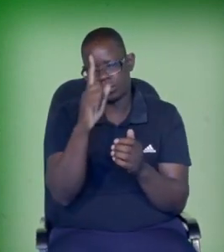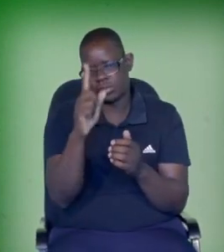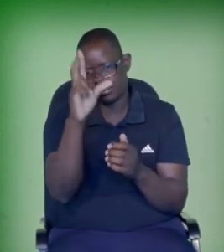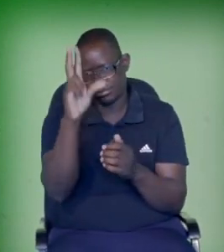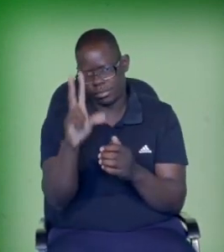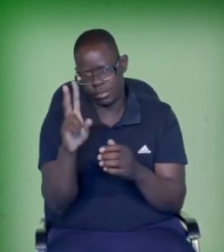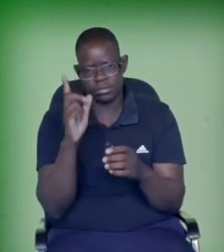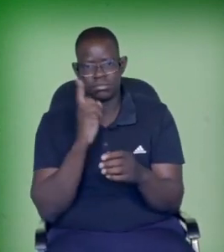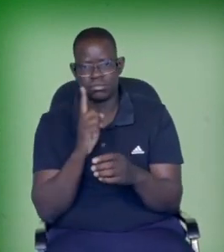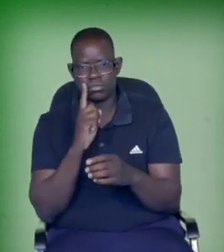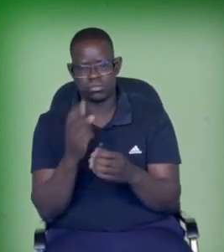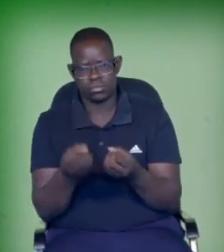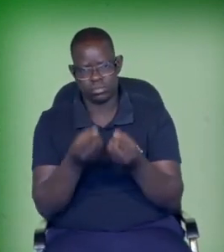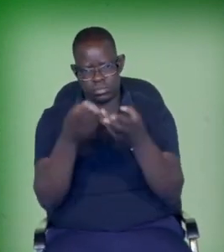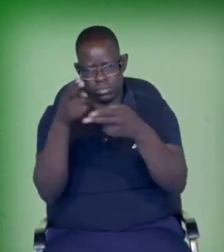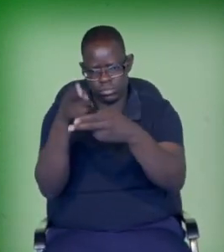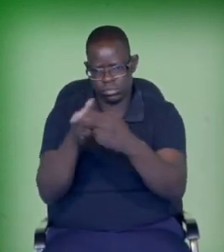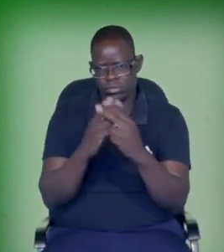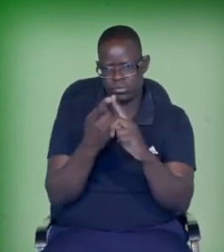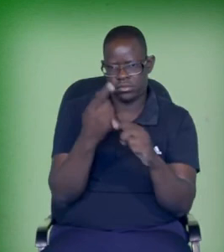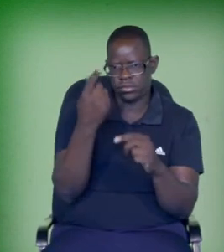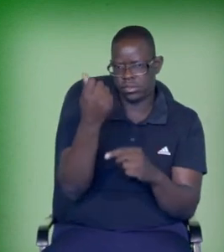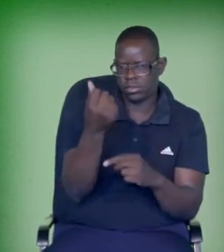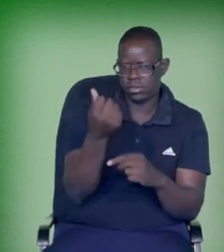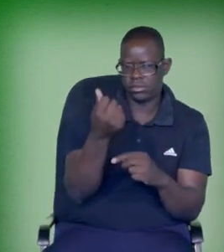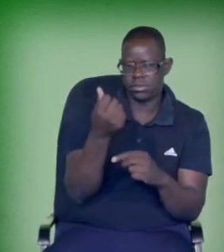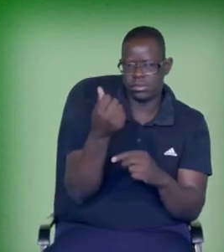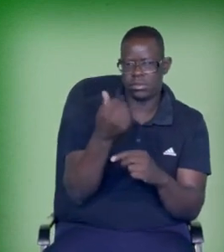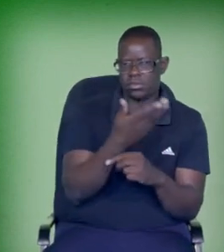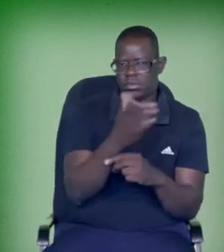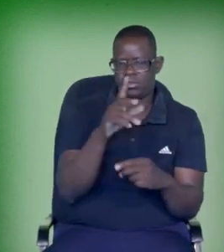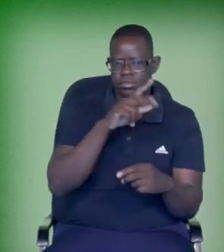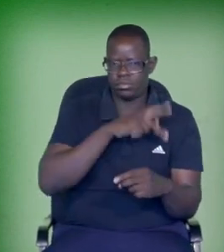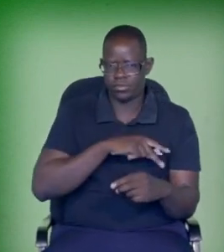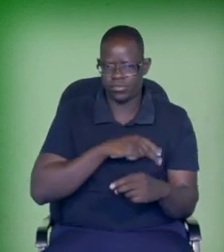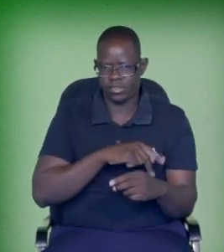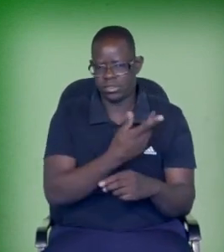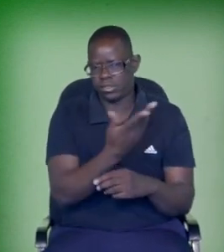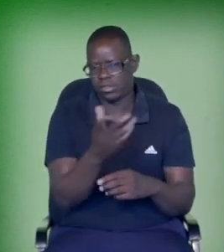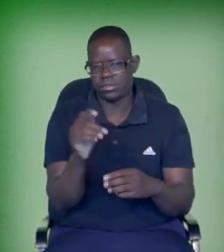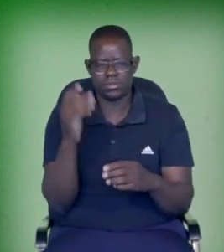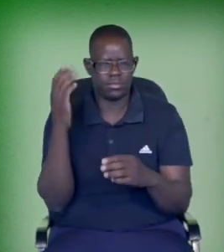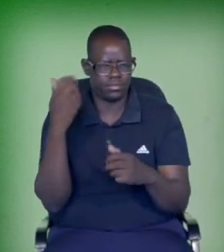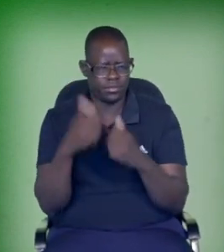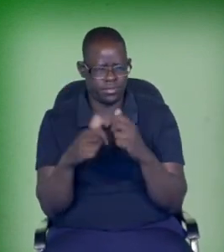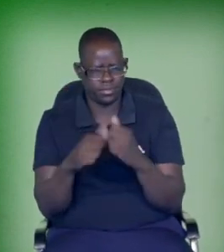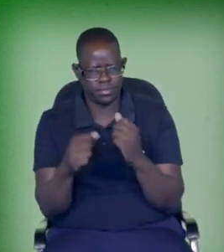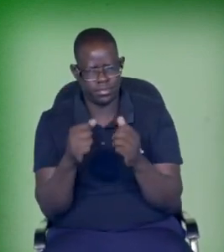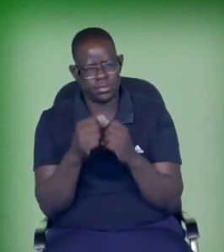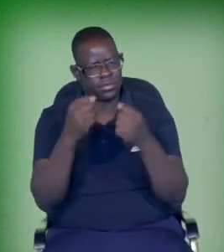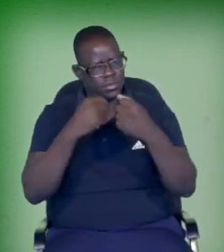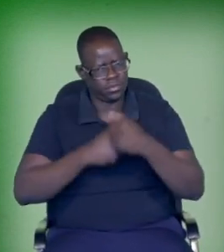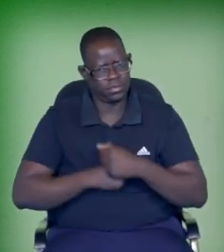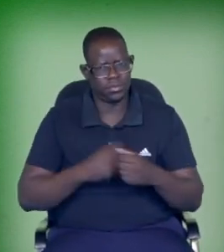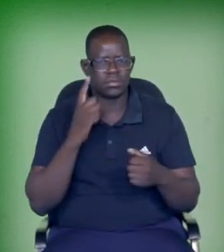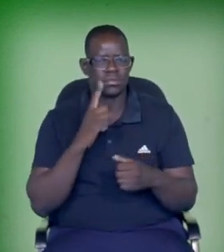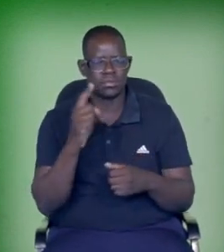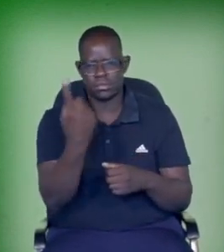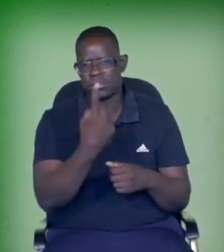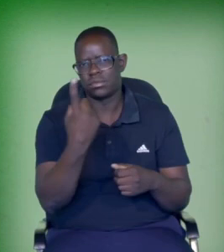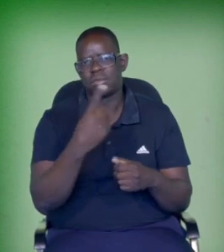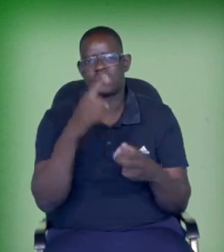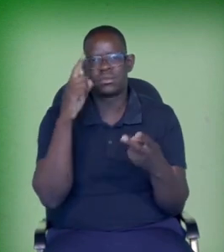person who provides or borrows all the capital, takes all profits, carries all the risks, and usually manages the business